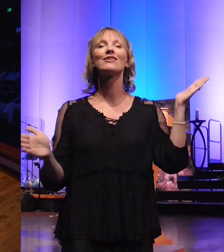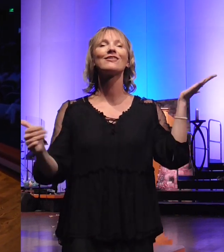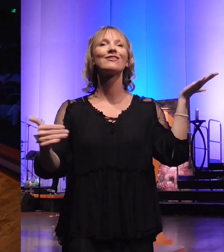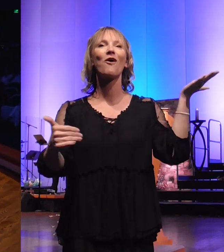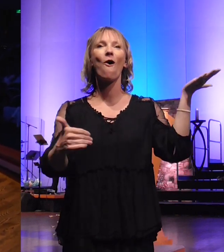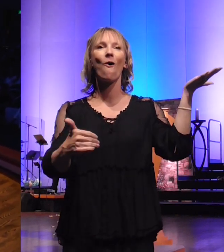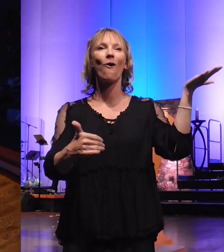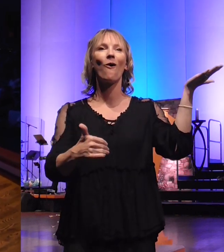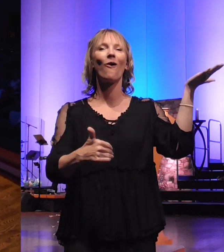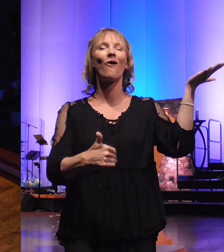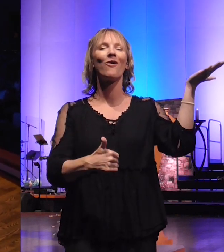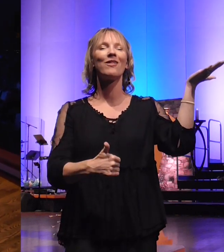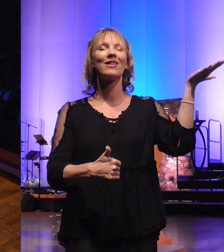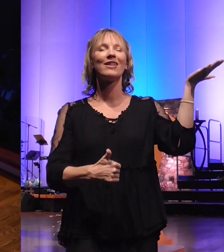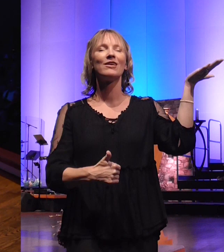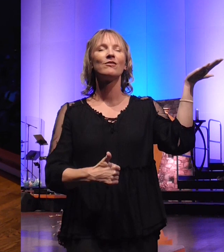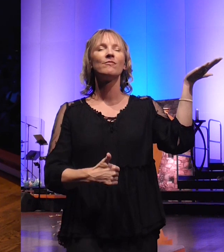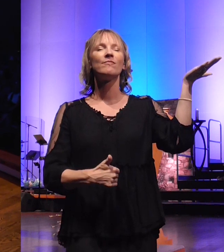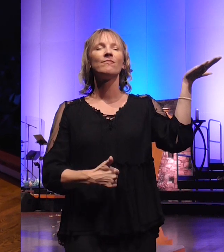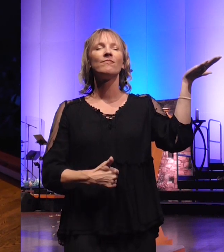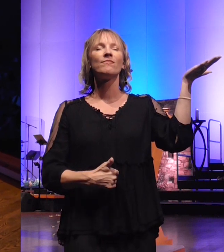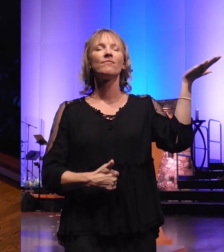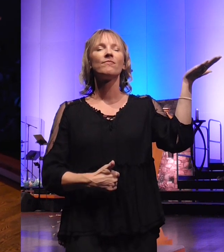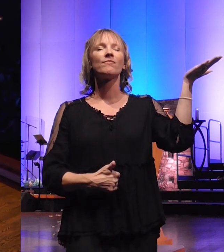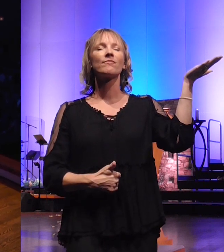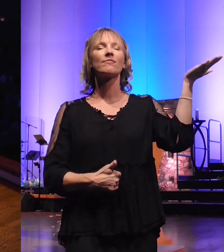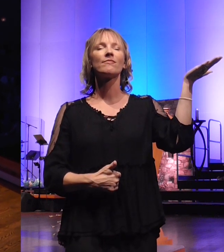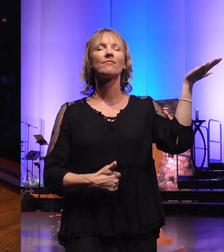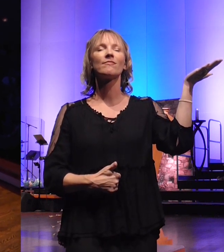my soul.